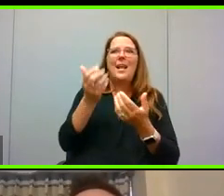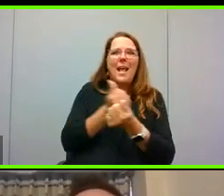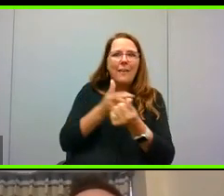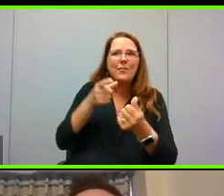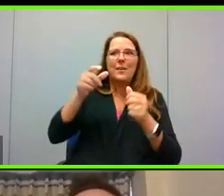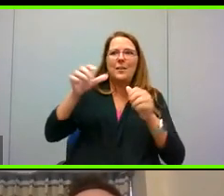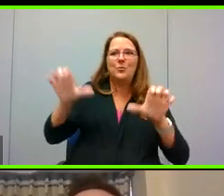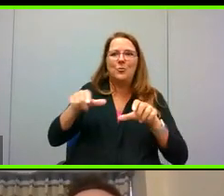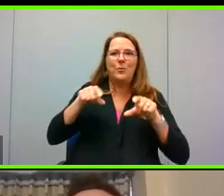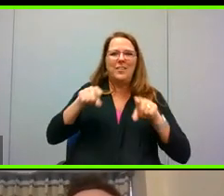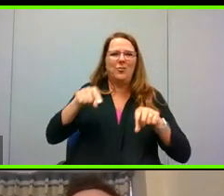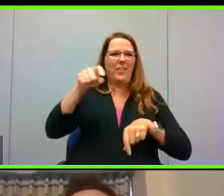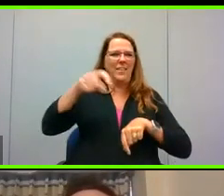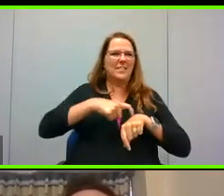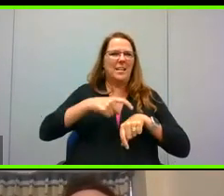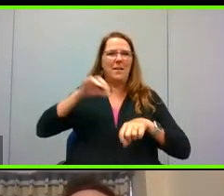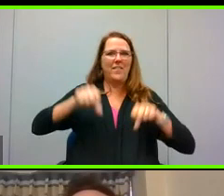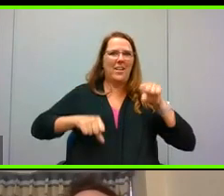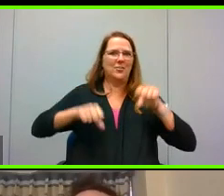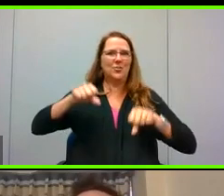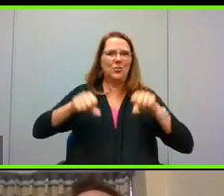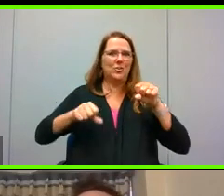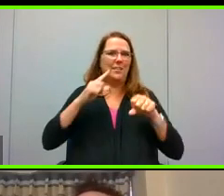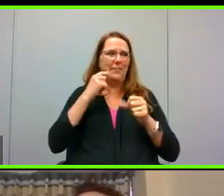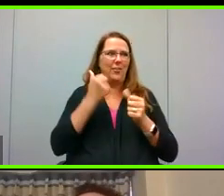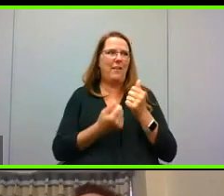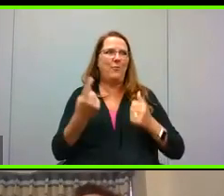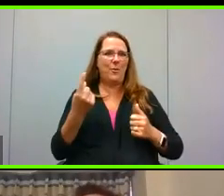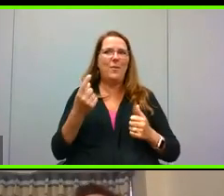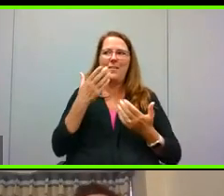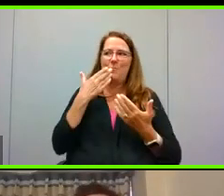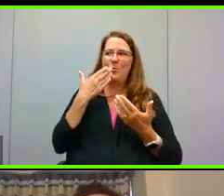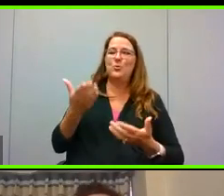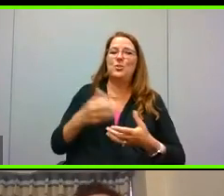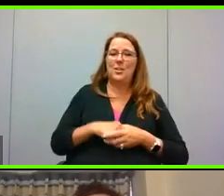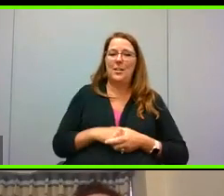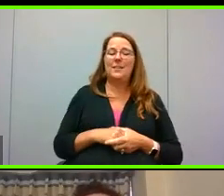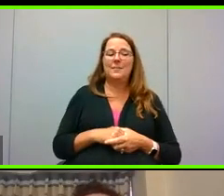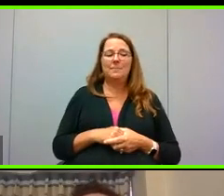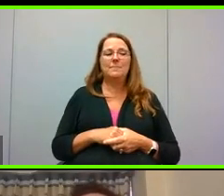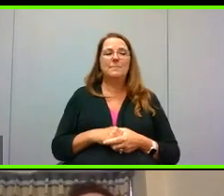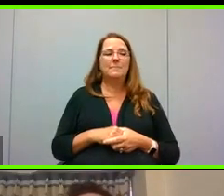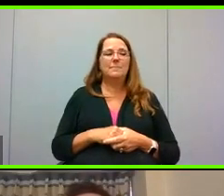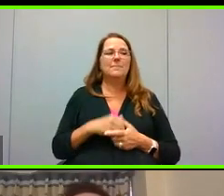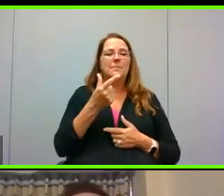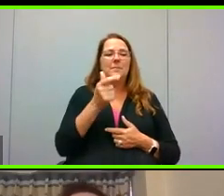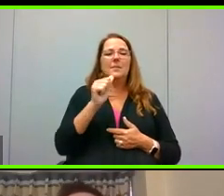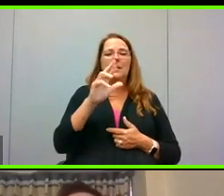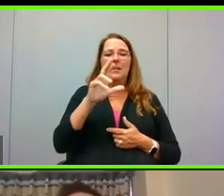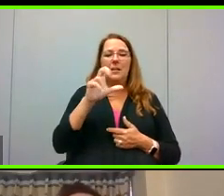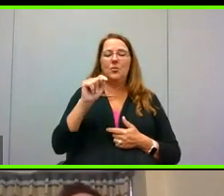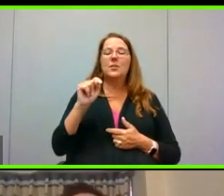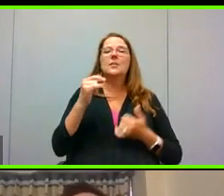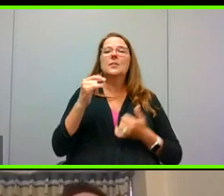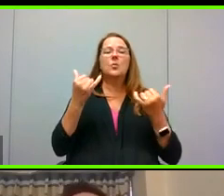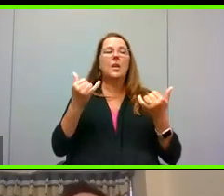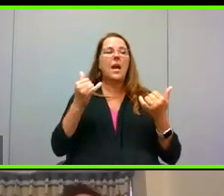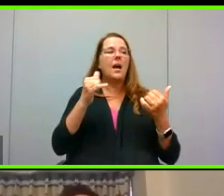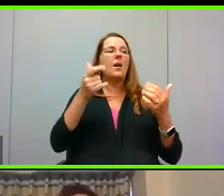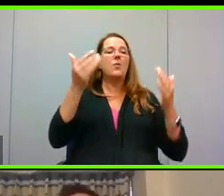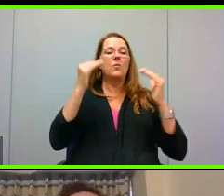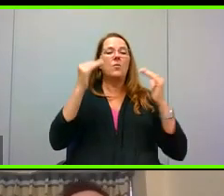of uncertainty for everyone. Very much appreciate it. So now we will move